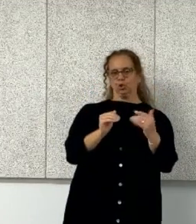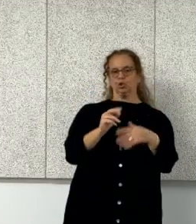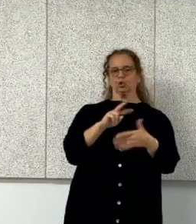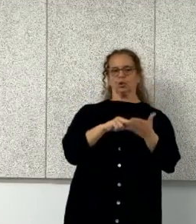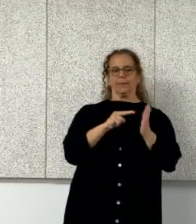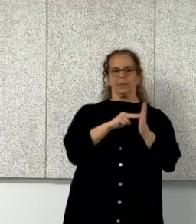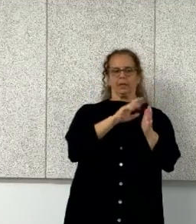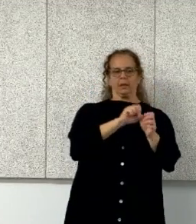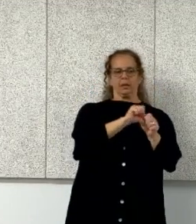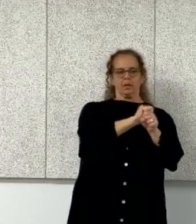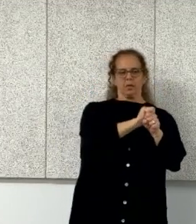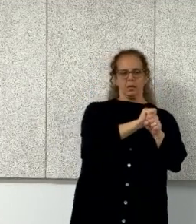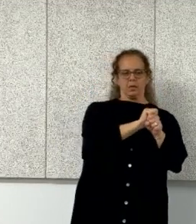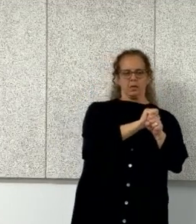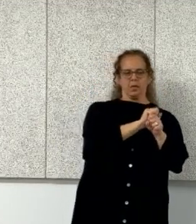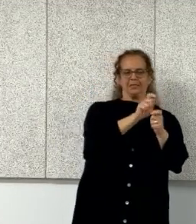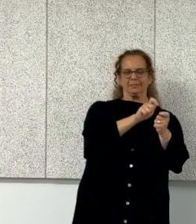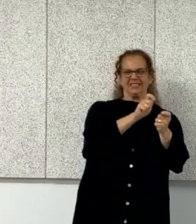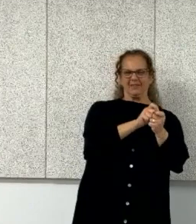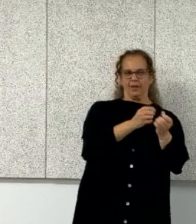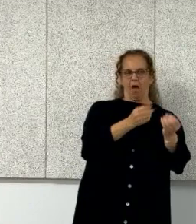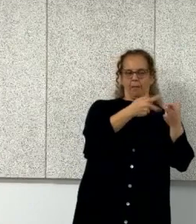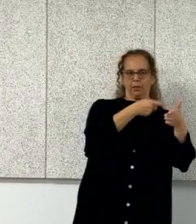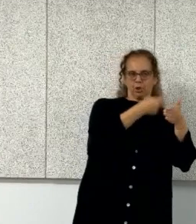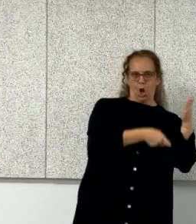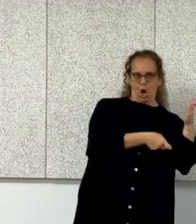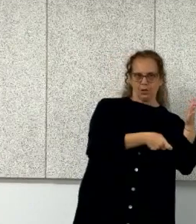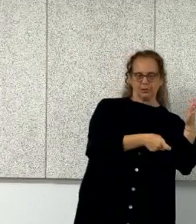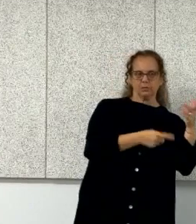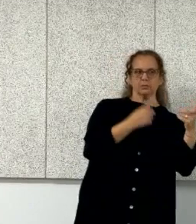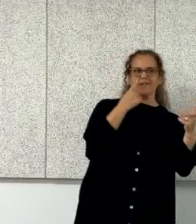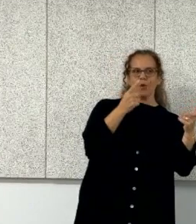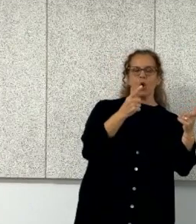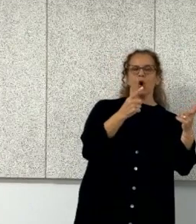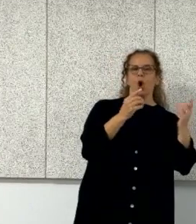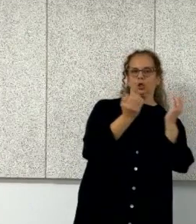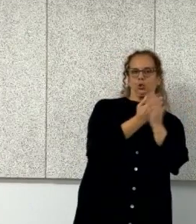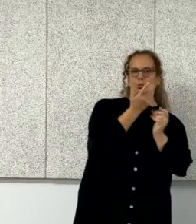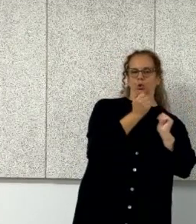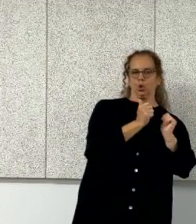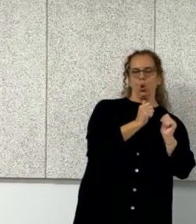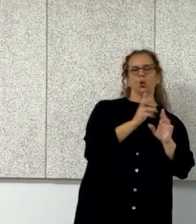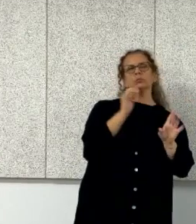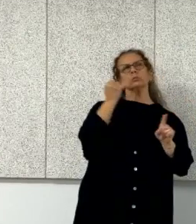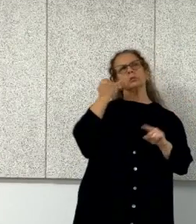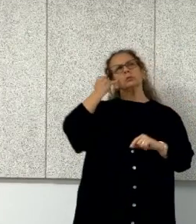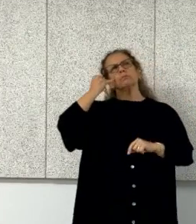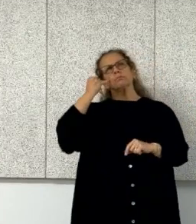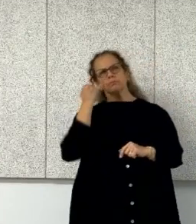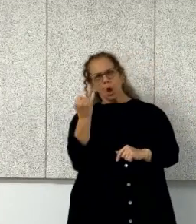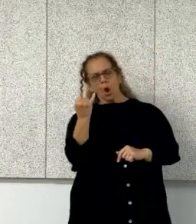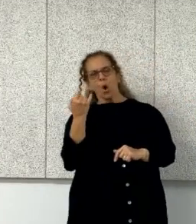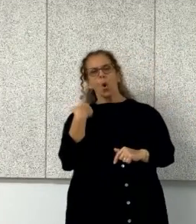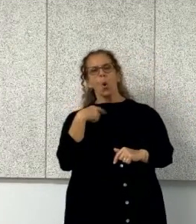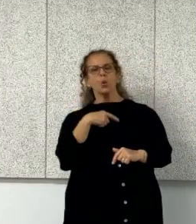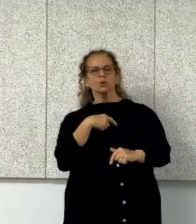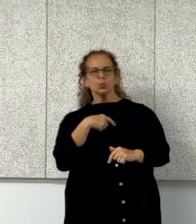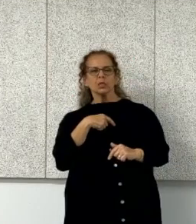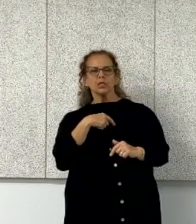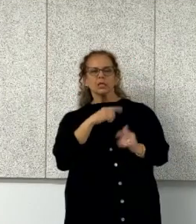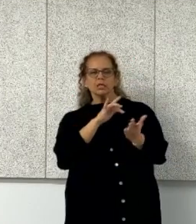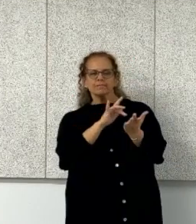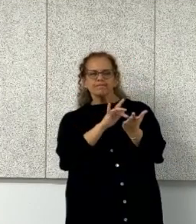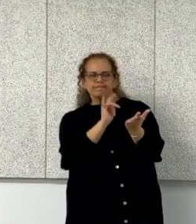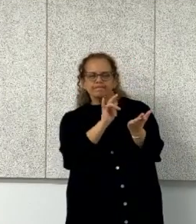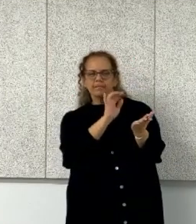money that we will charge for our world premieres, our off-Broadway shows. What if we kind of juiced that up a little bit and tried something